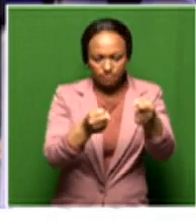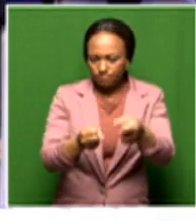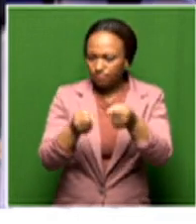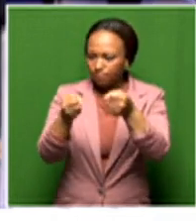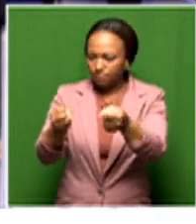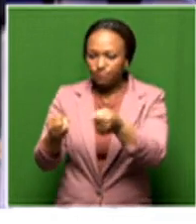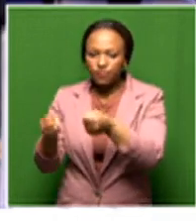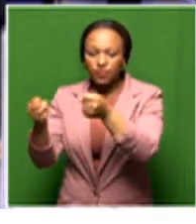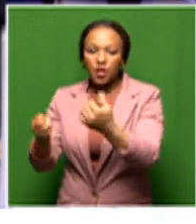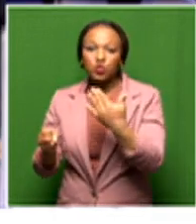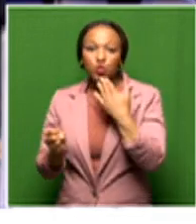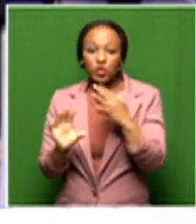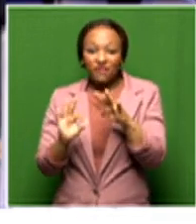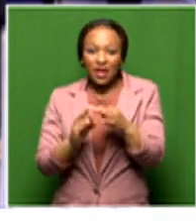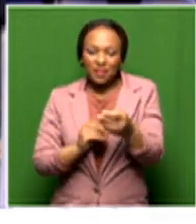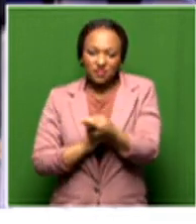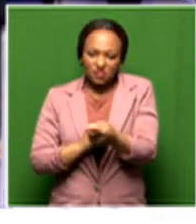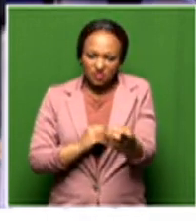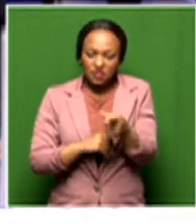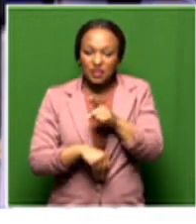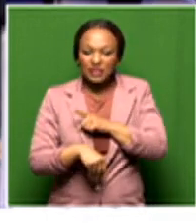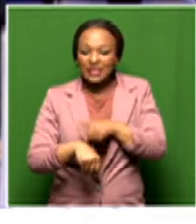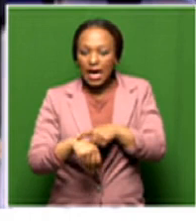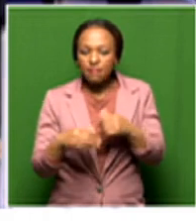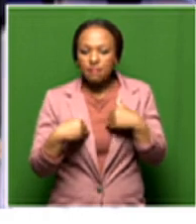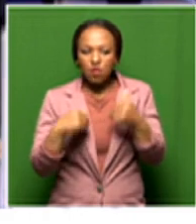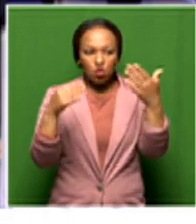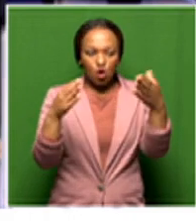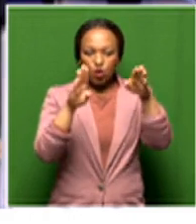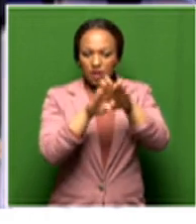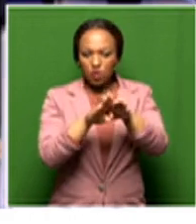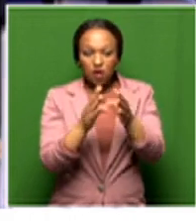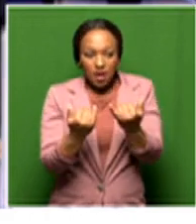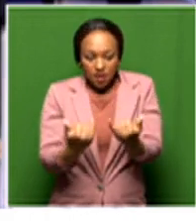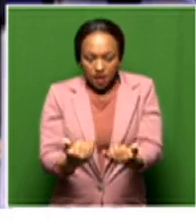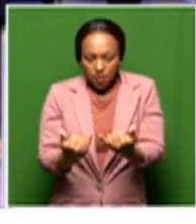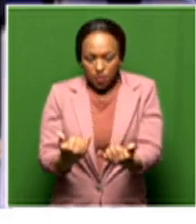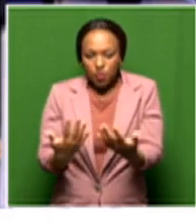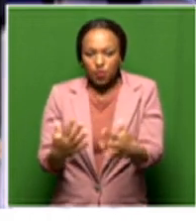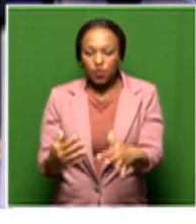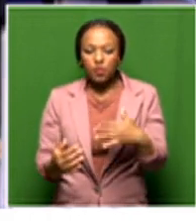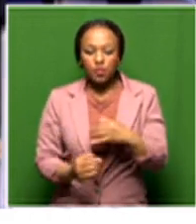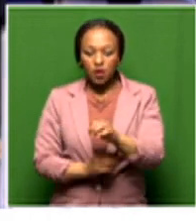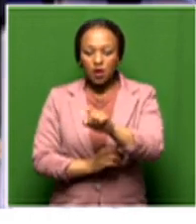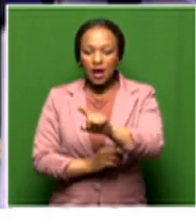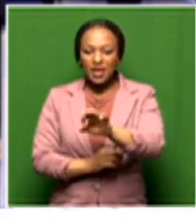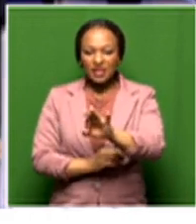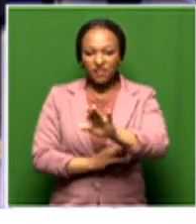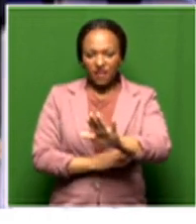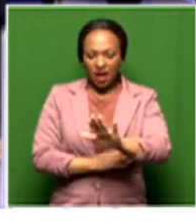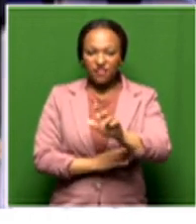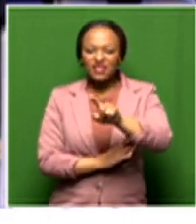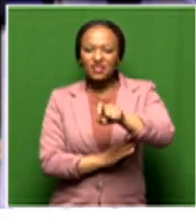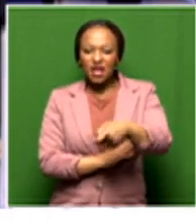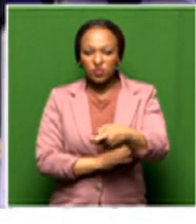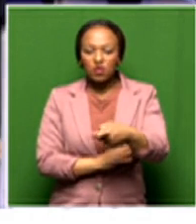to families during the initial lockdown period. And at the moment, we are distributing